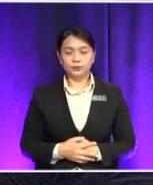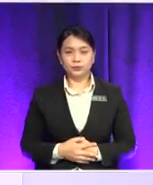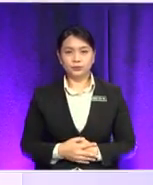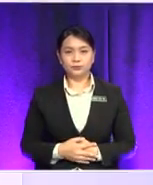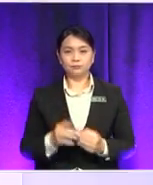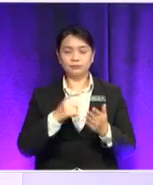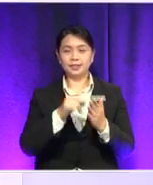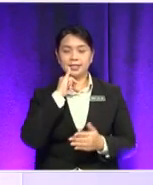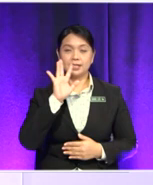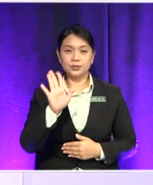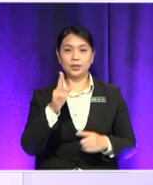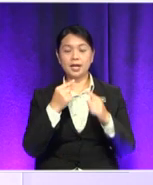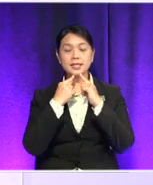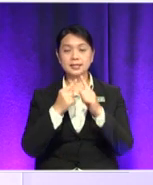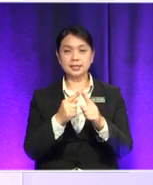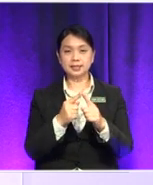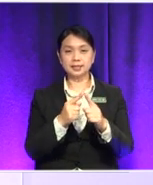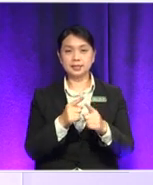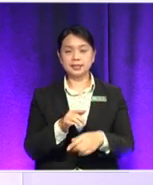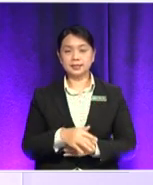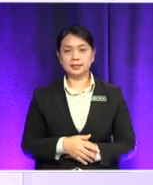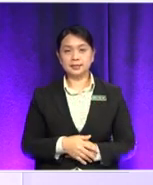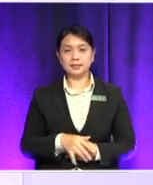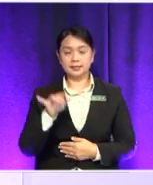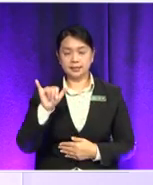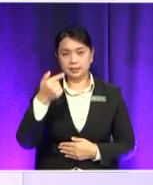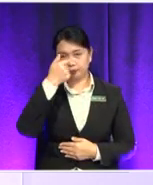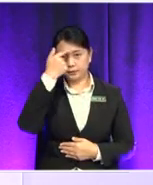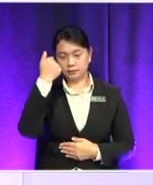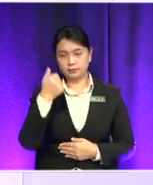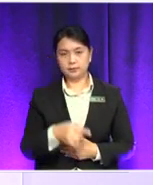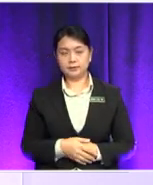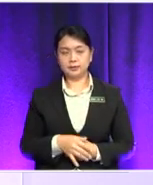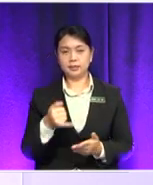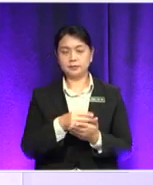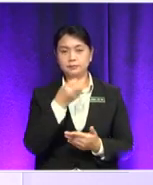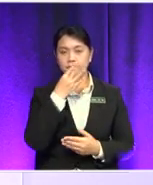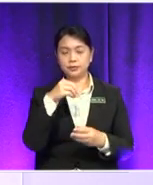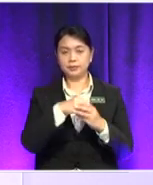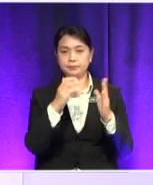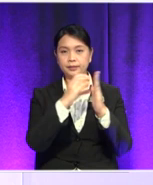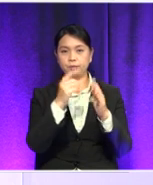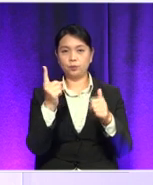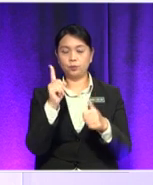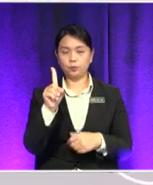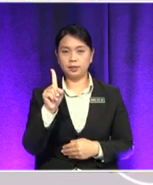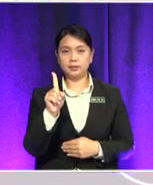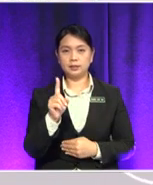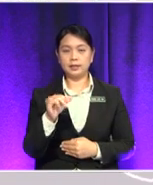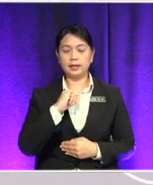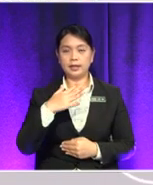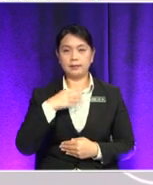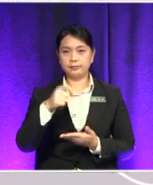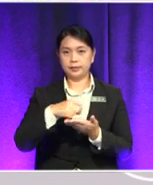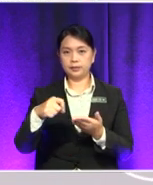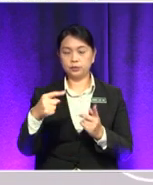What's your answer? Yes. Uh-huh. Because it mentioned in paragraph one, I am writing in response to